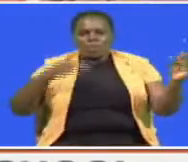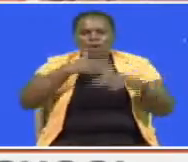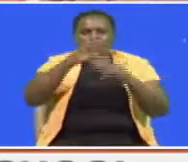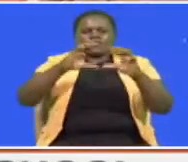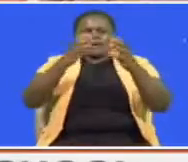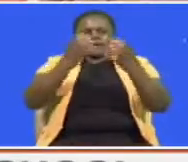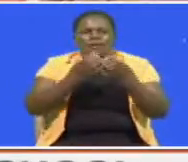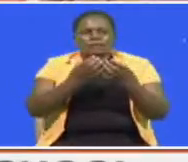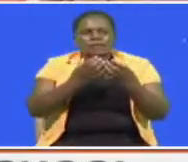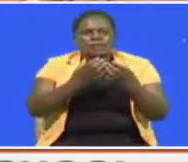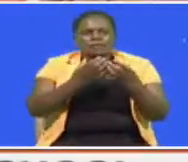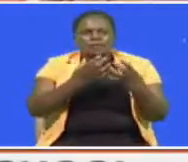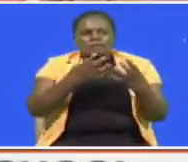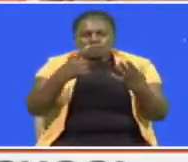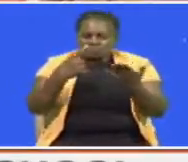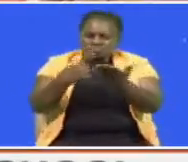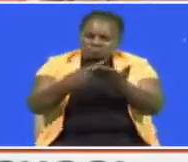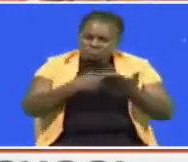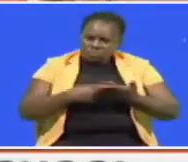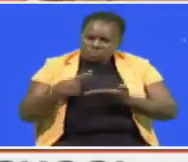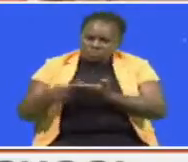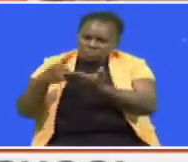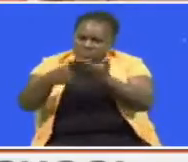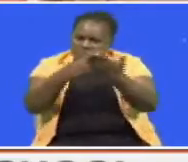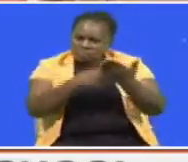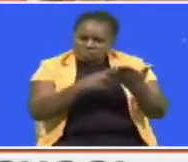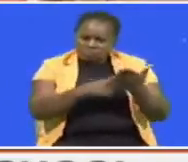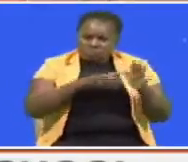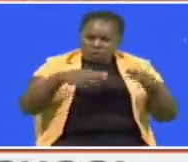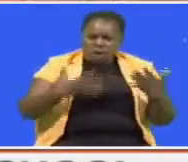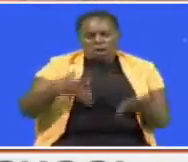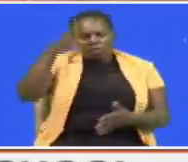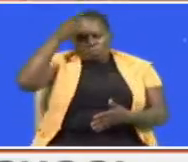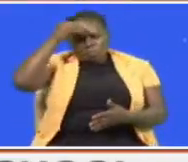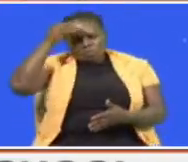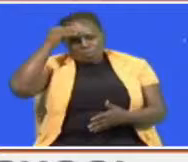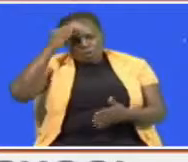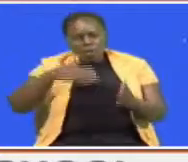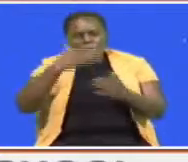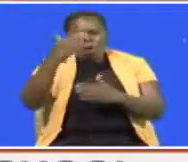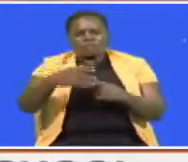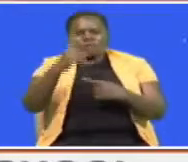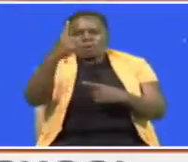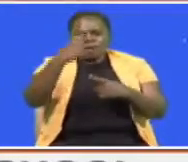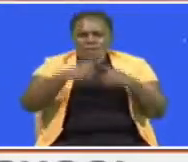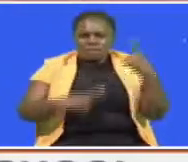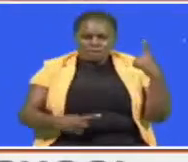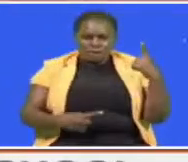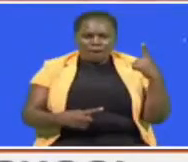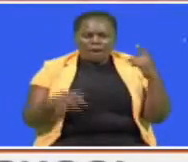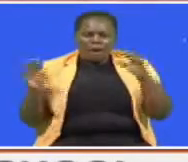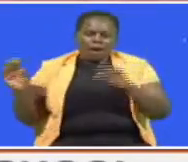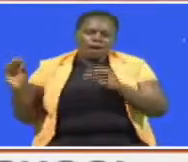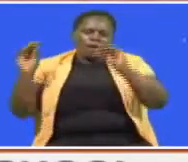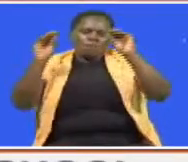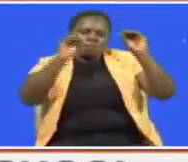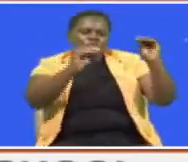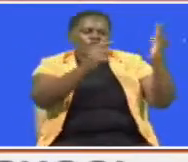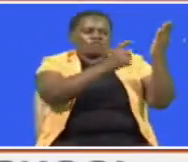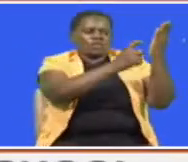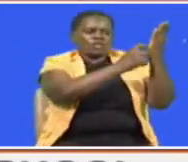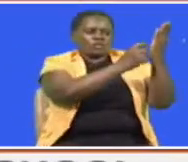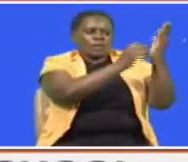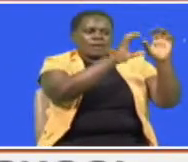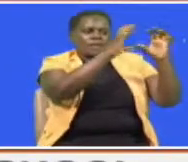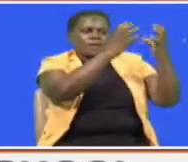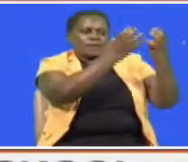class, we walk while discussing what we have learned today. After a year or two, they will graduate to Swahili